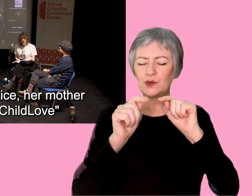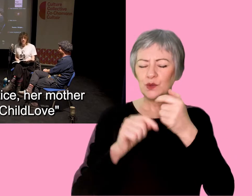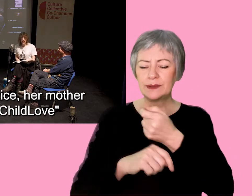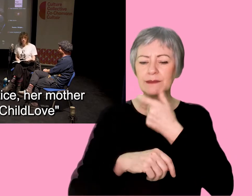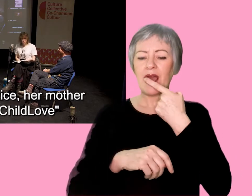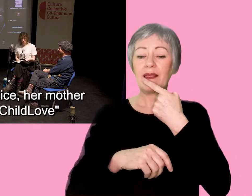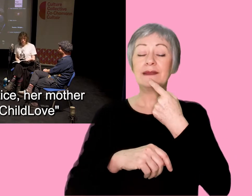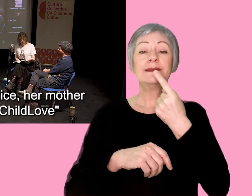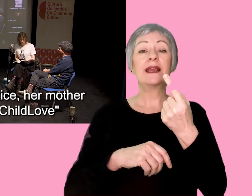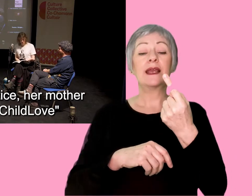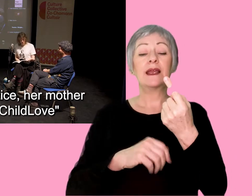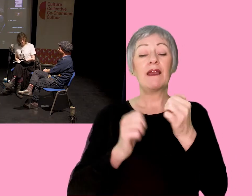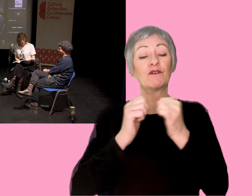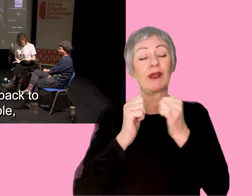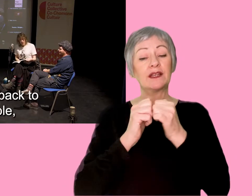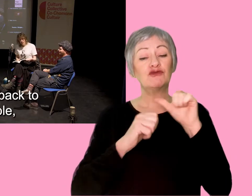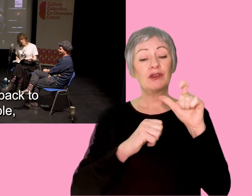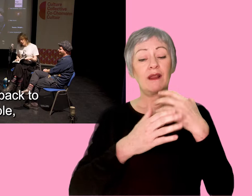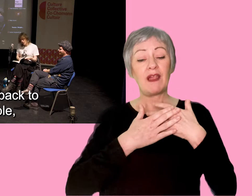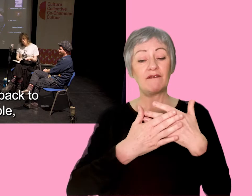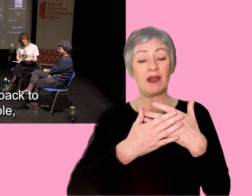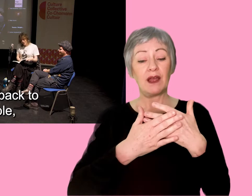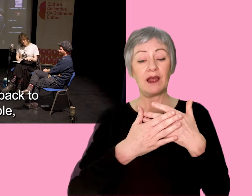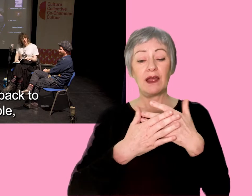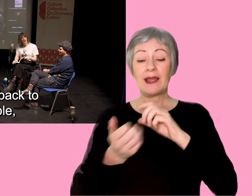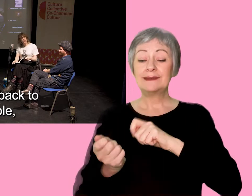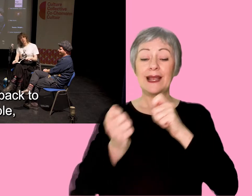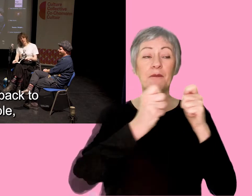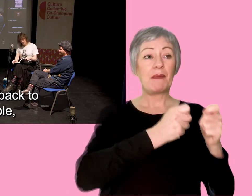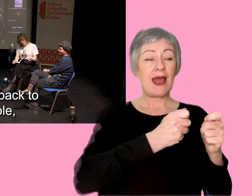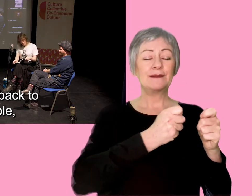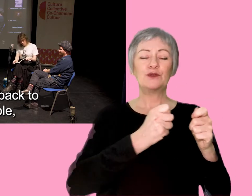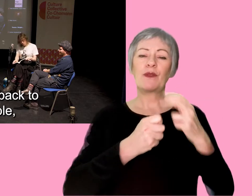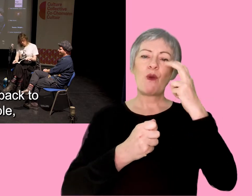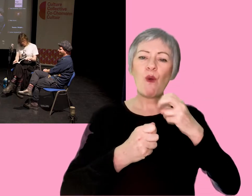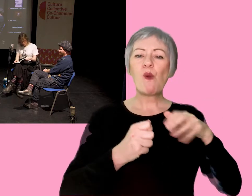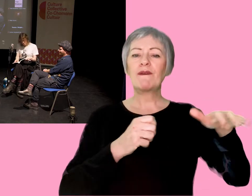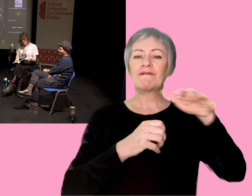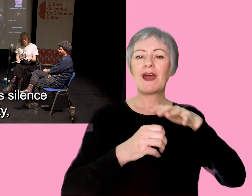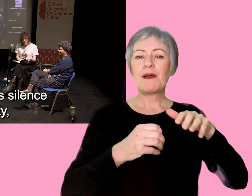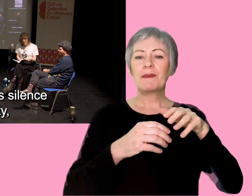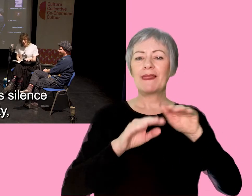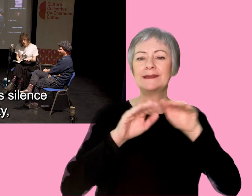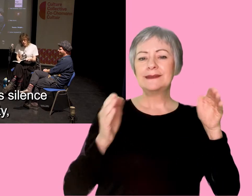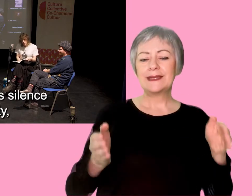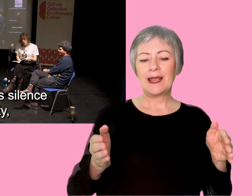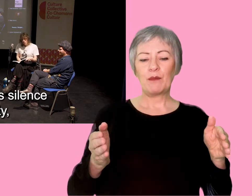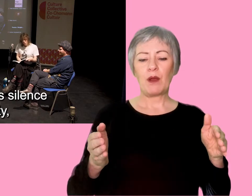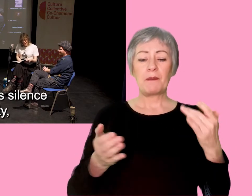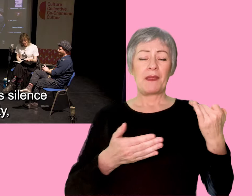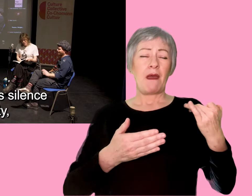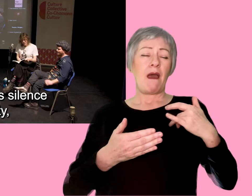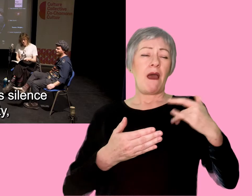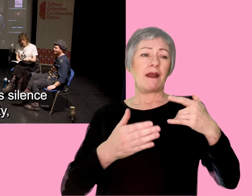and say, "Buddo," and take her back to the old family table. But the help